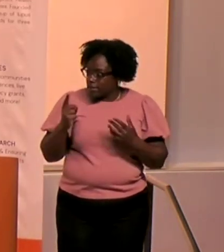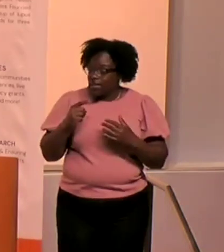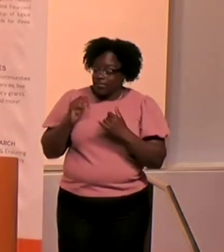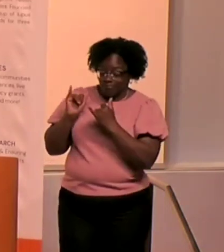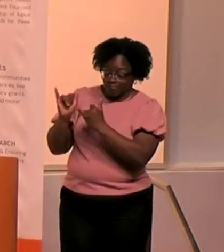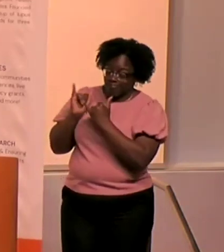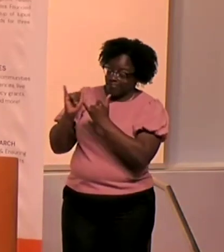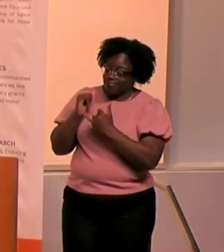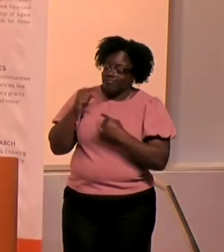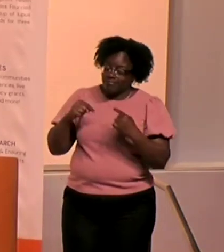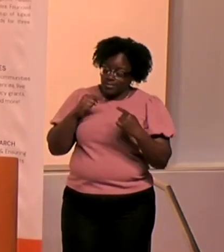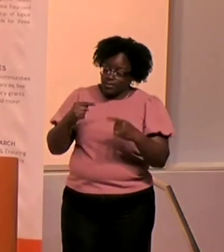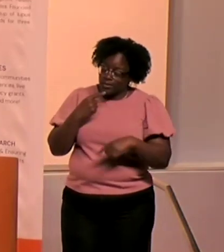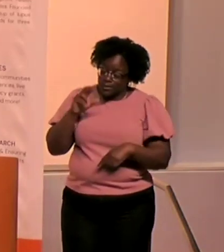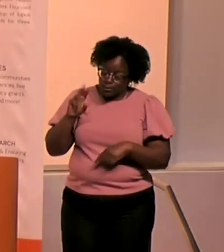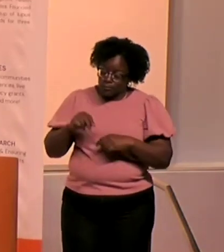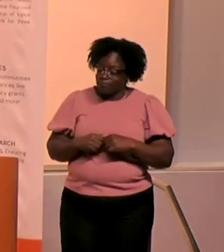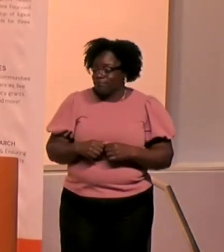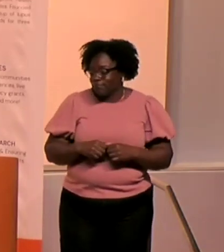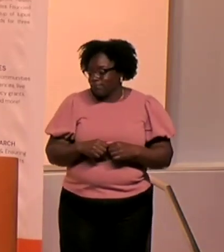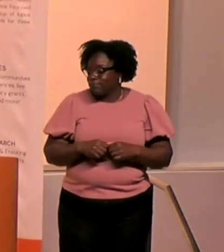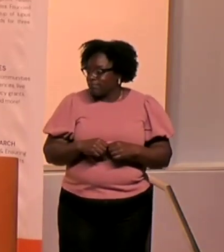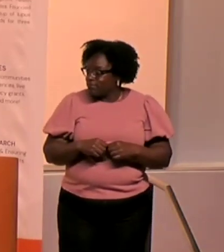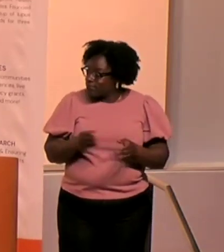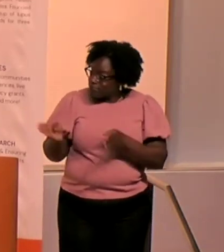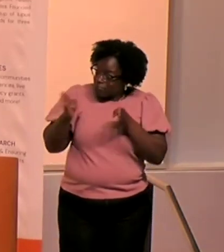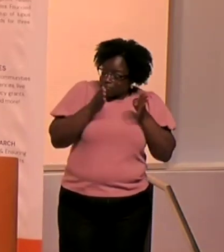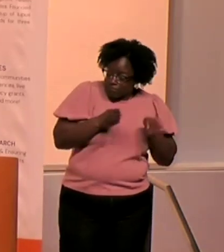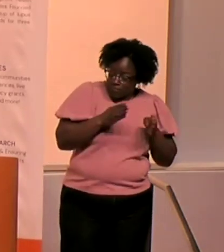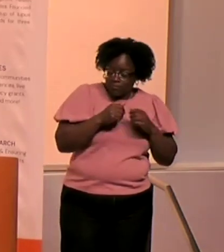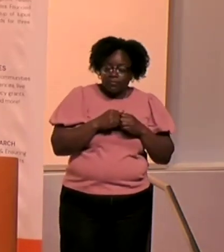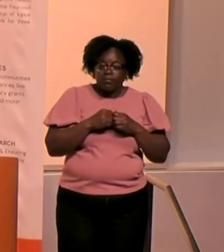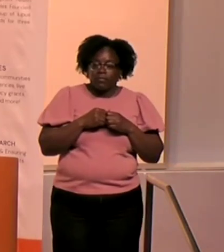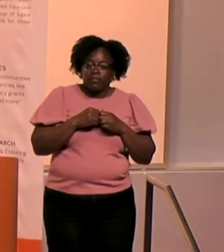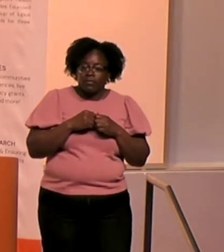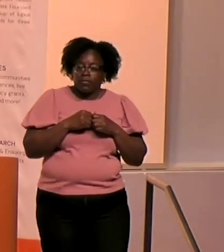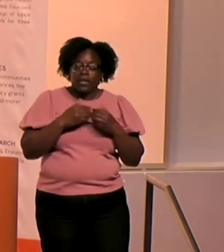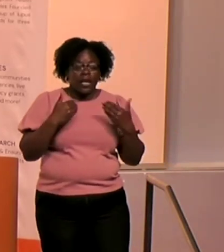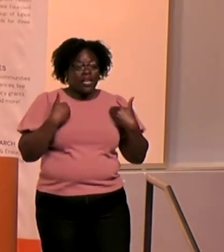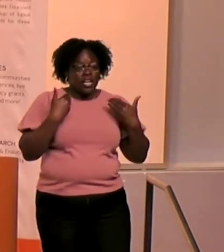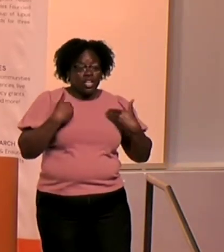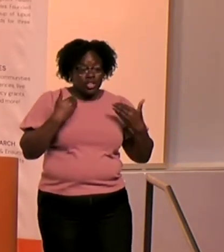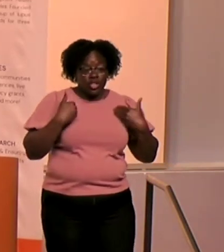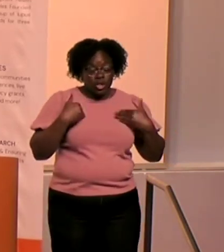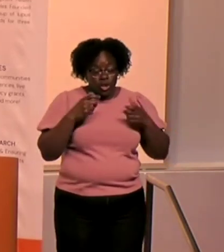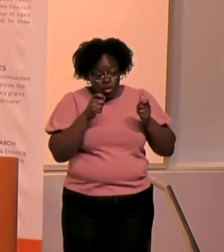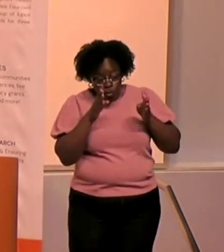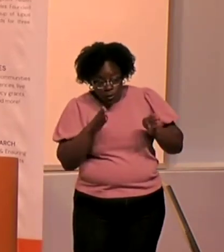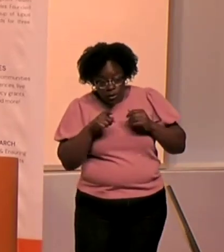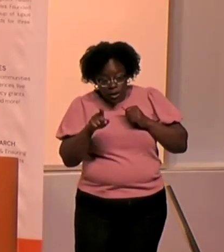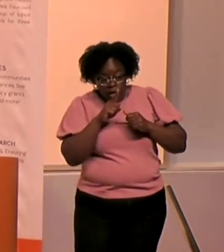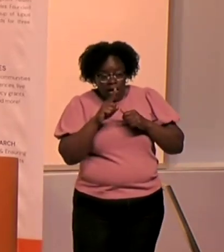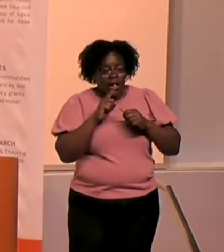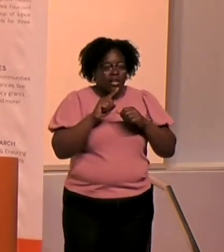that. Yeah. Lorena, as a young director, how do you manage work-life balance in your